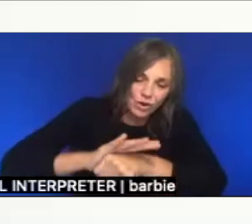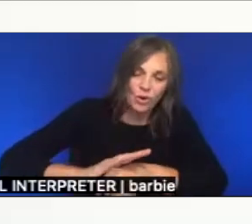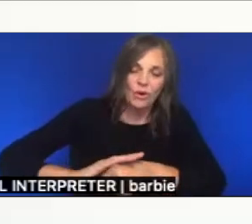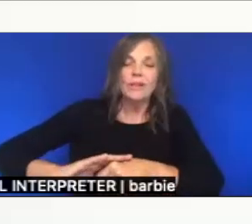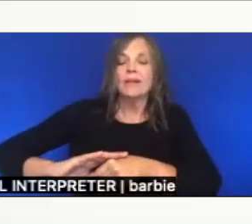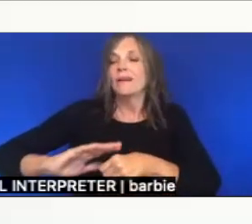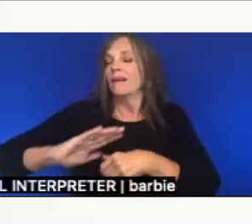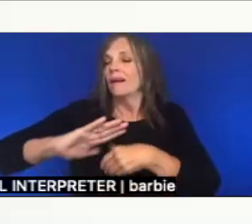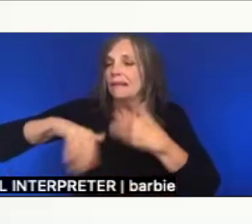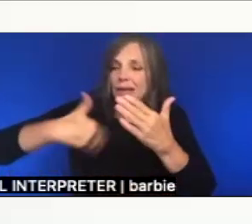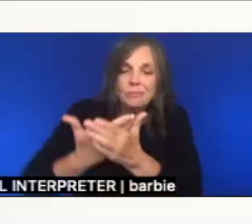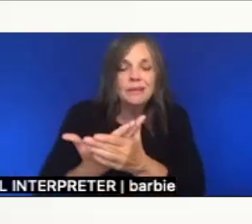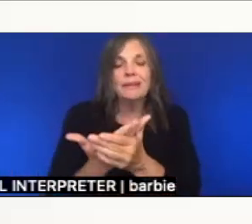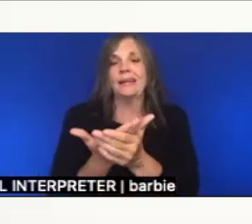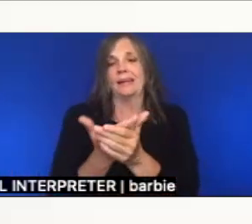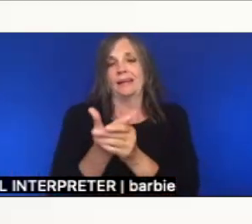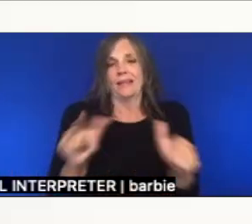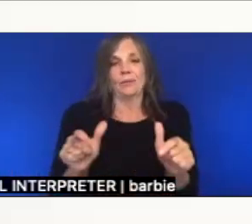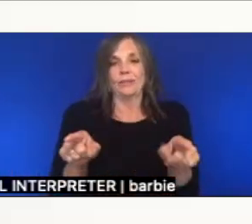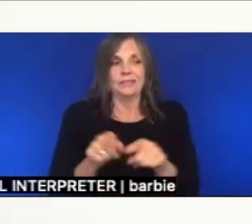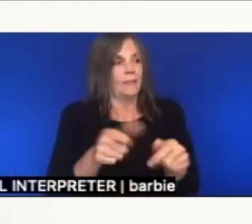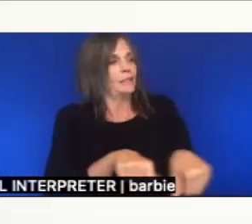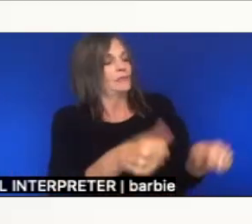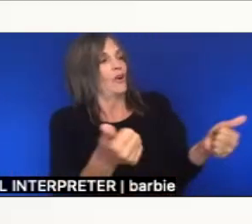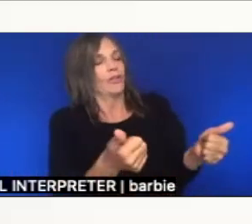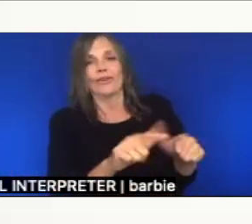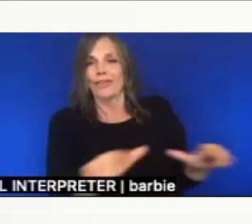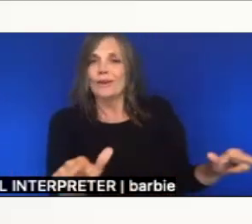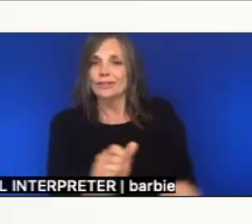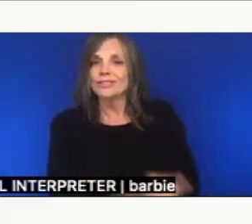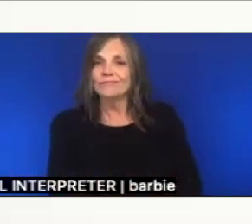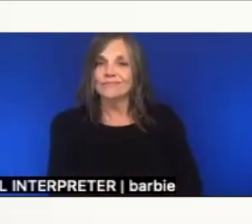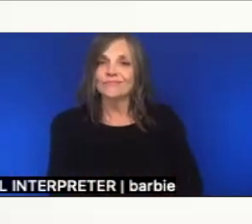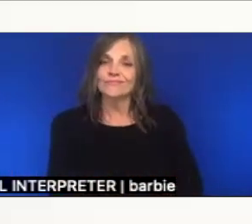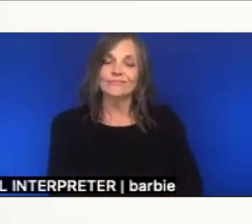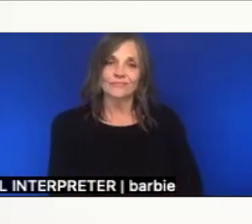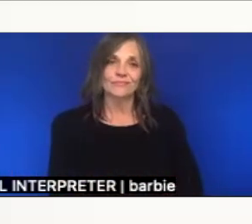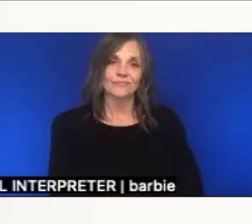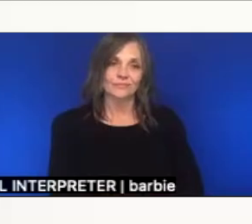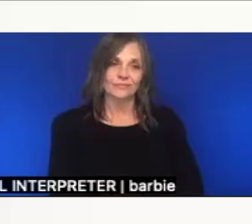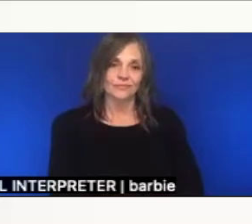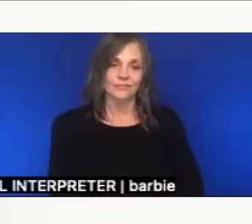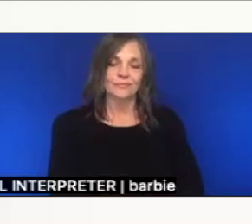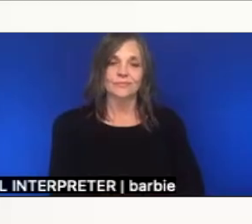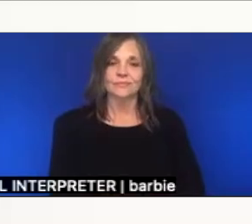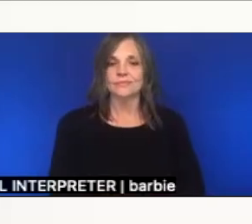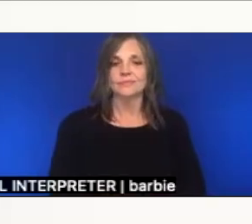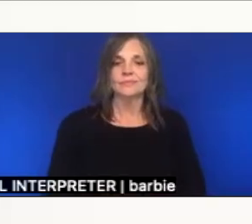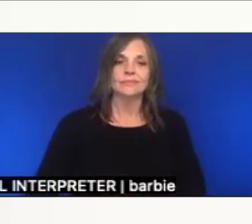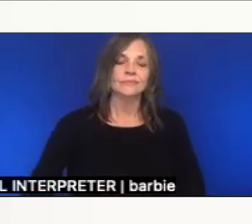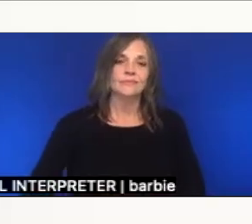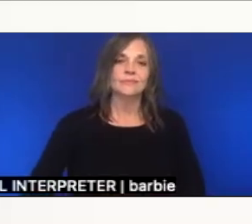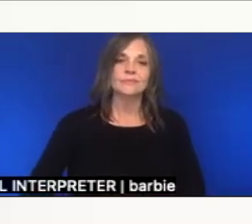any other language. And yeah, I would recommend you to give it